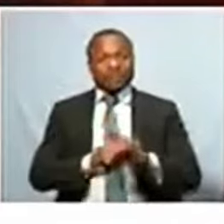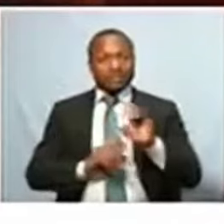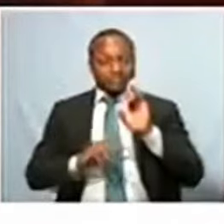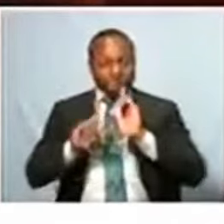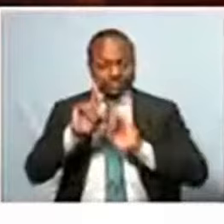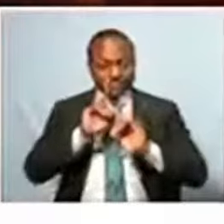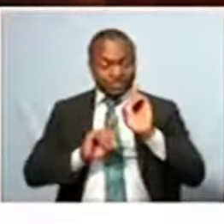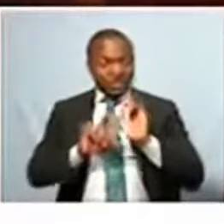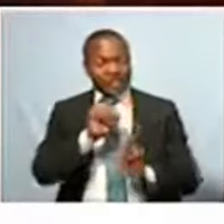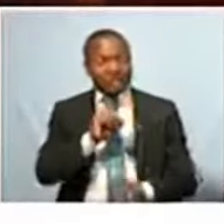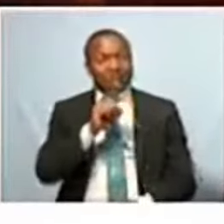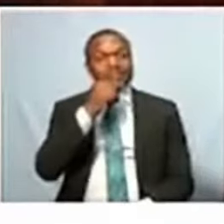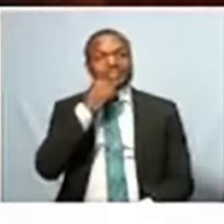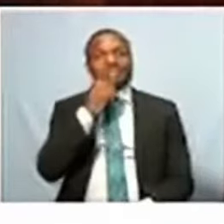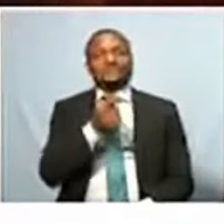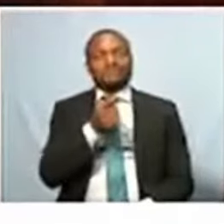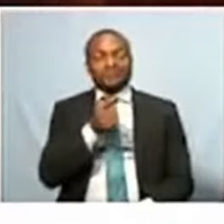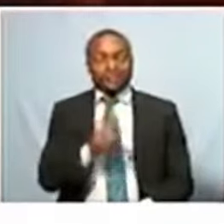said